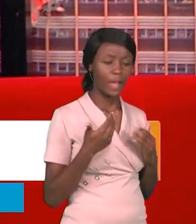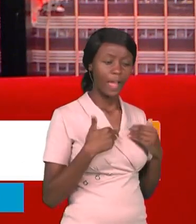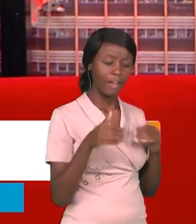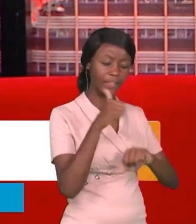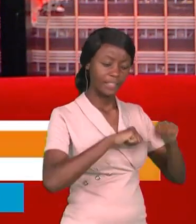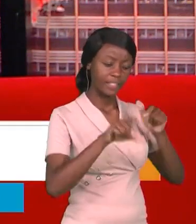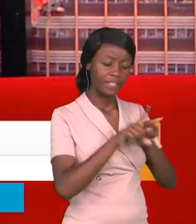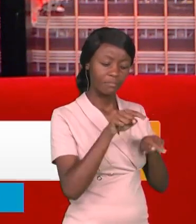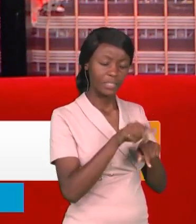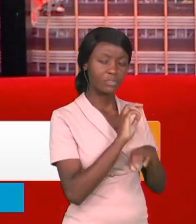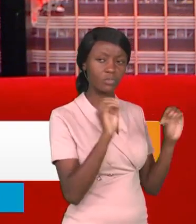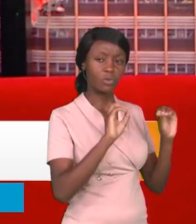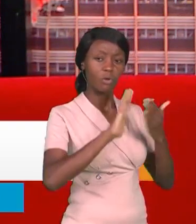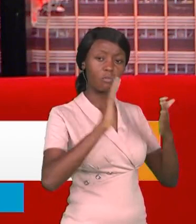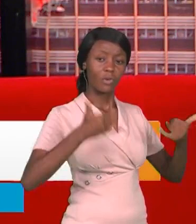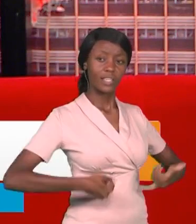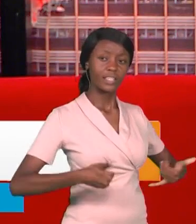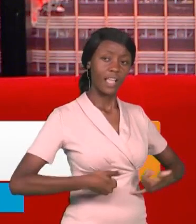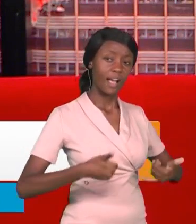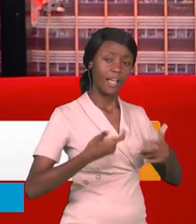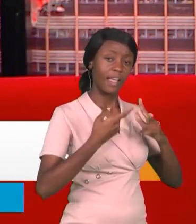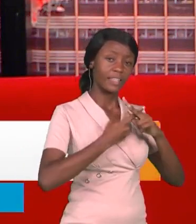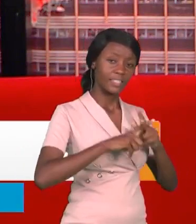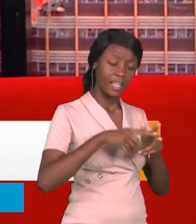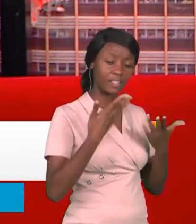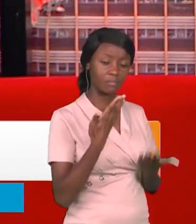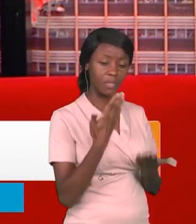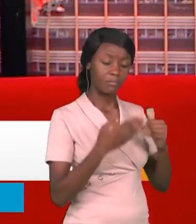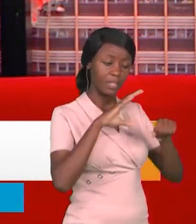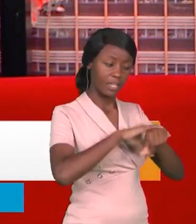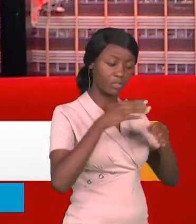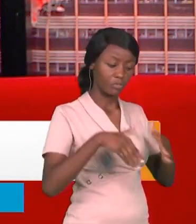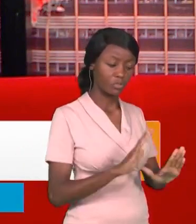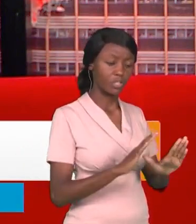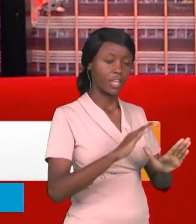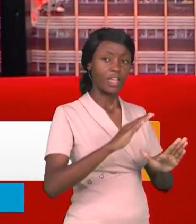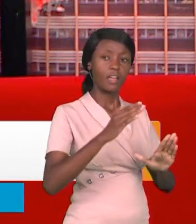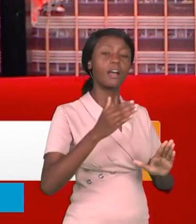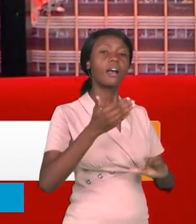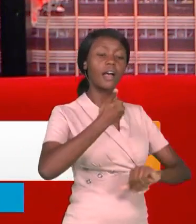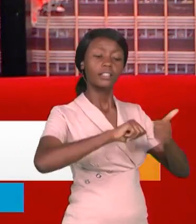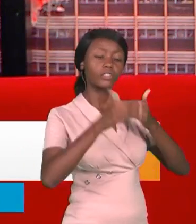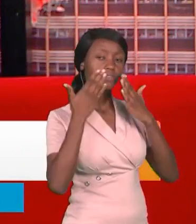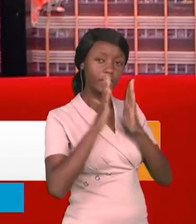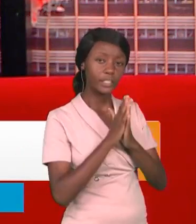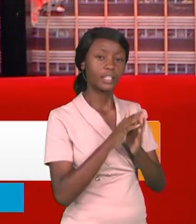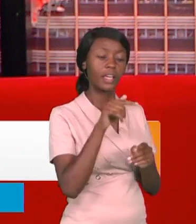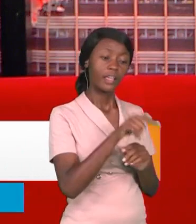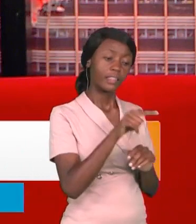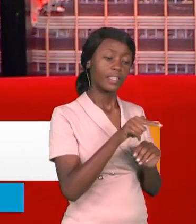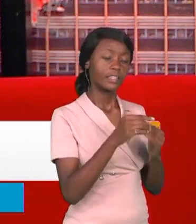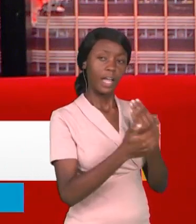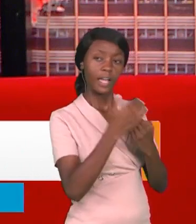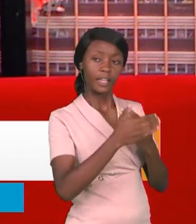activities. So most of the young people have been able to get an opportunity to participate in such